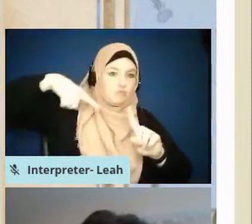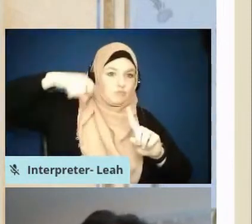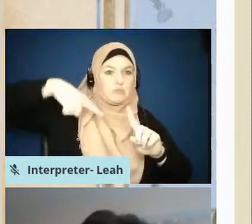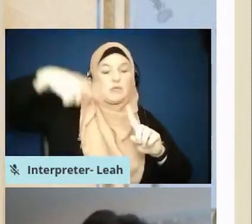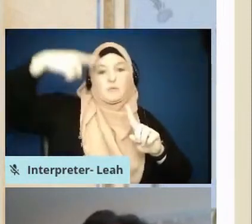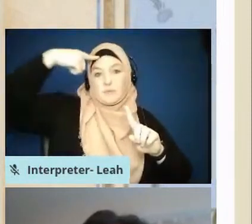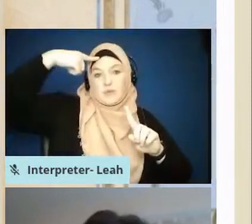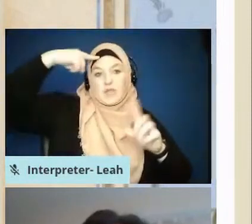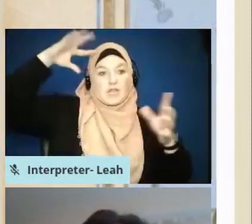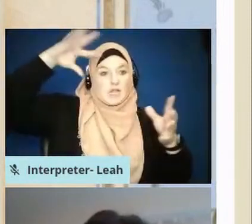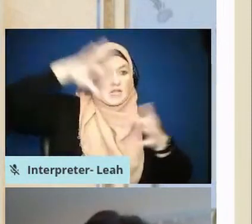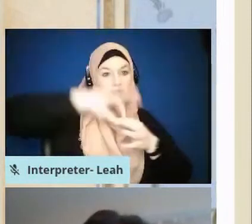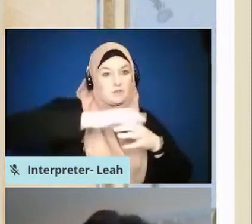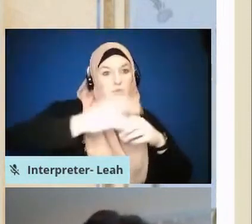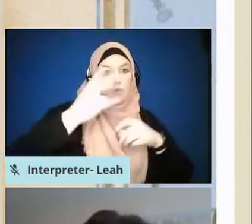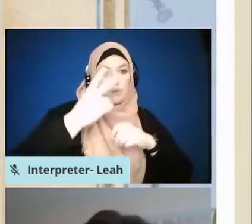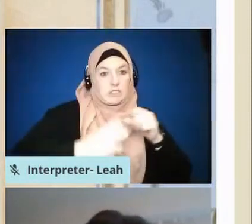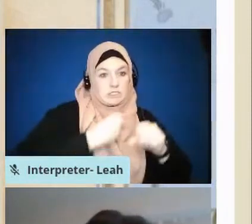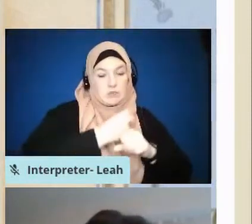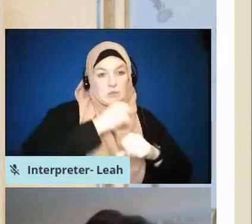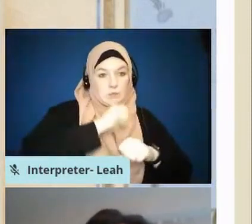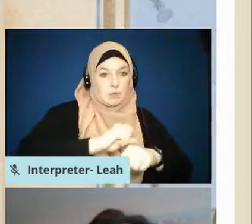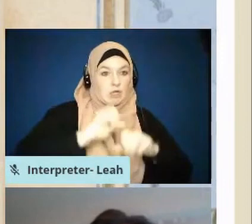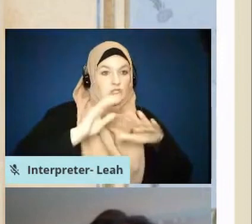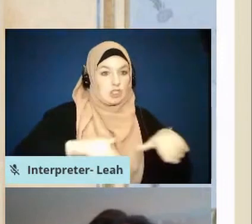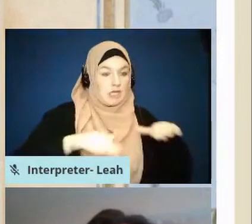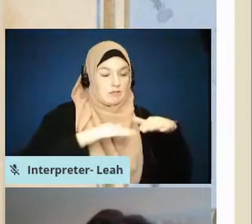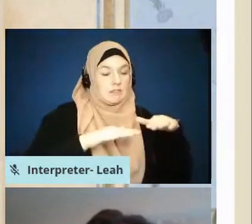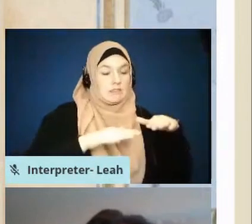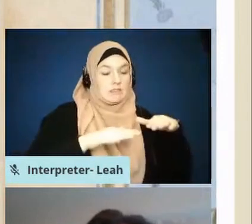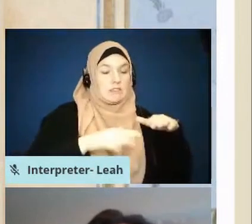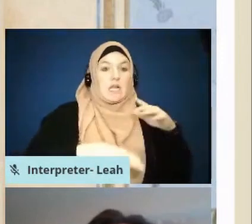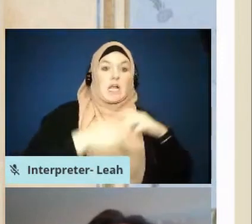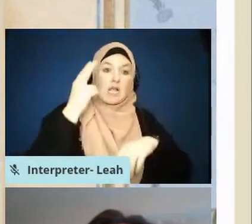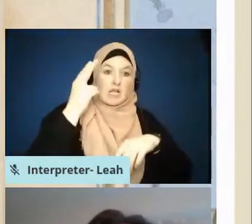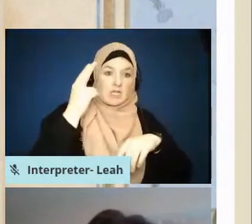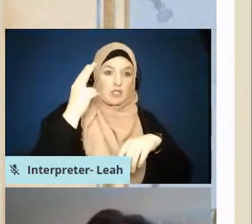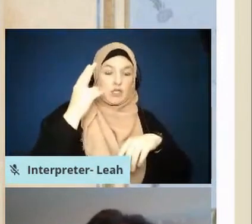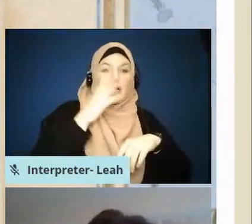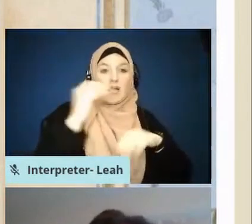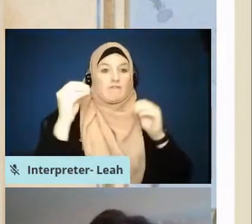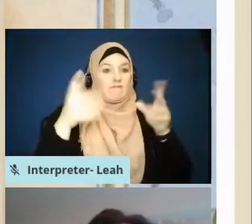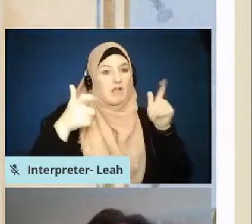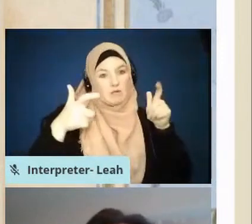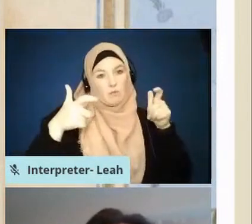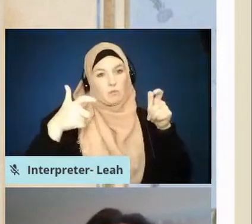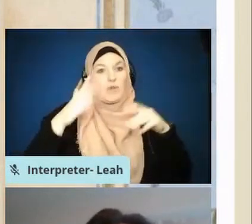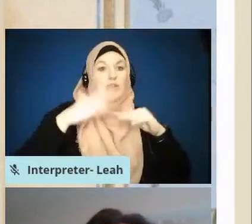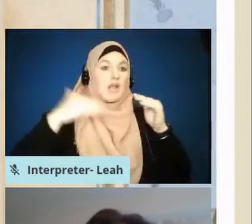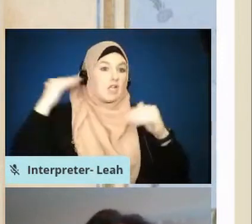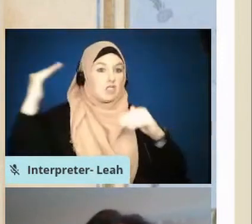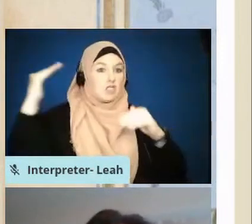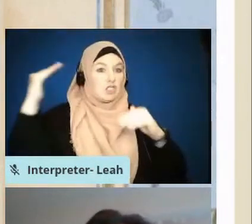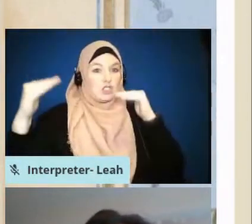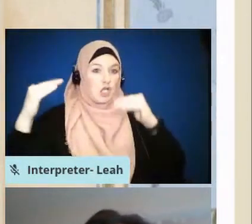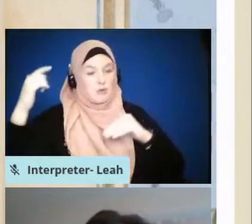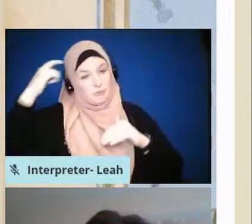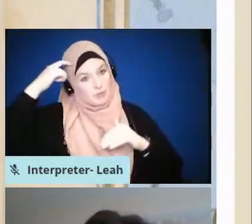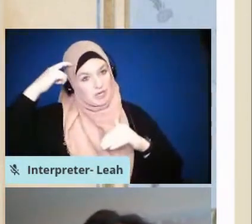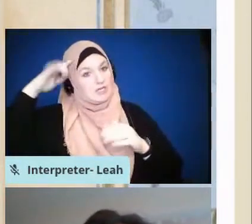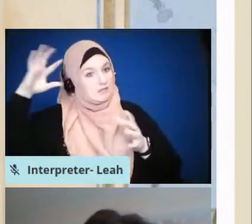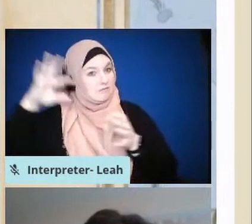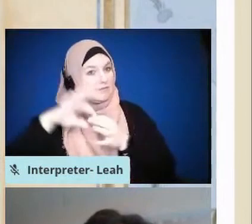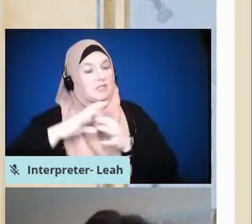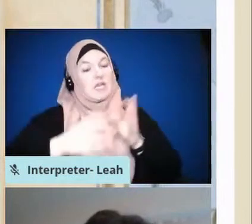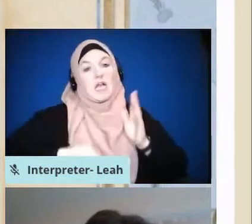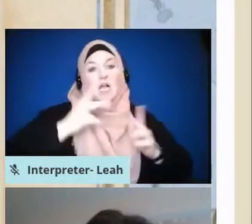brain connectivity of 2 years old child is higher and faster than adults' brain connectivity.